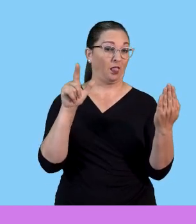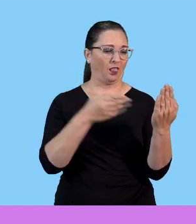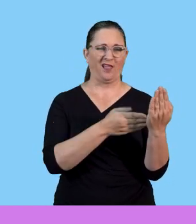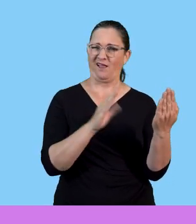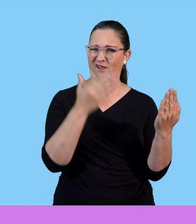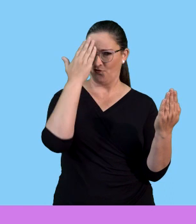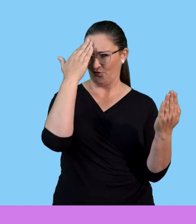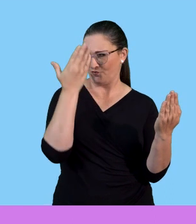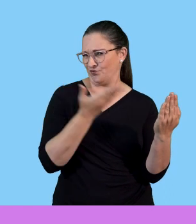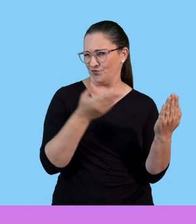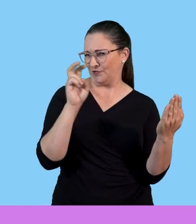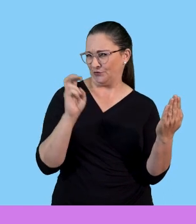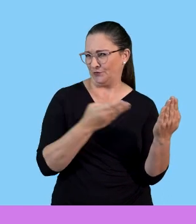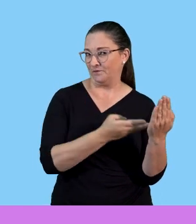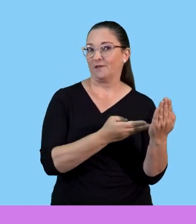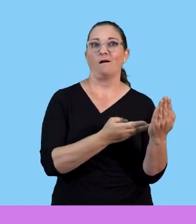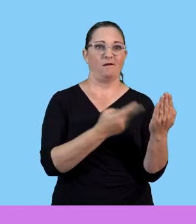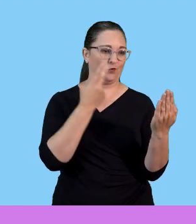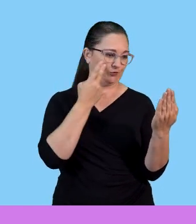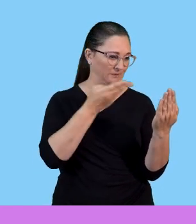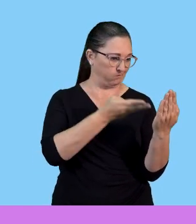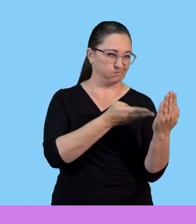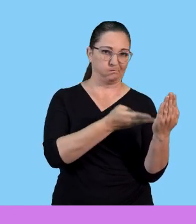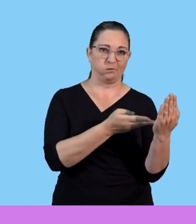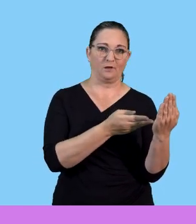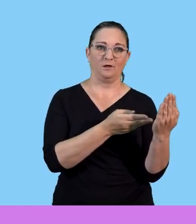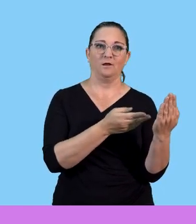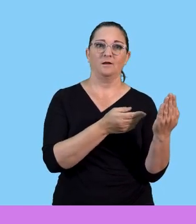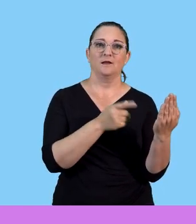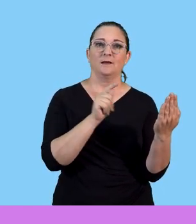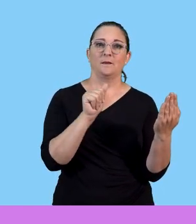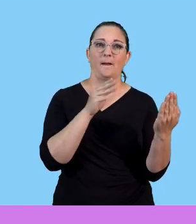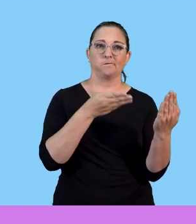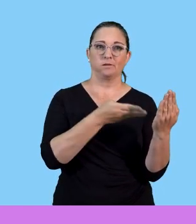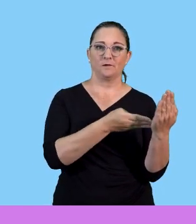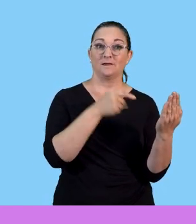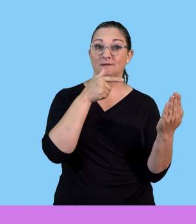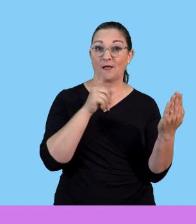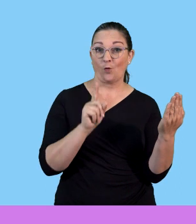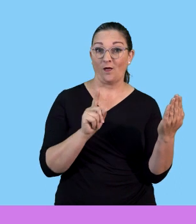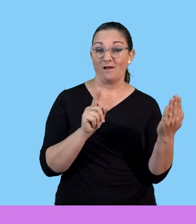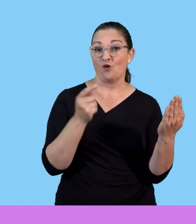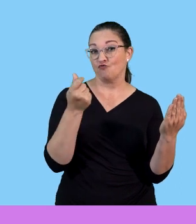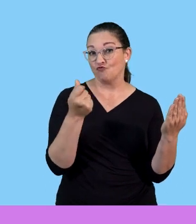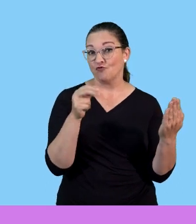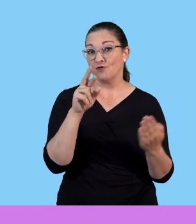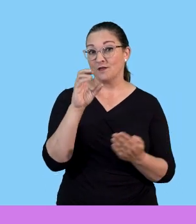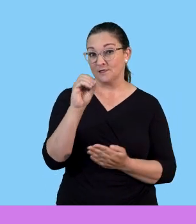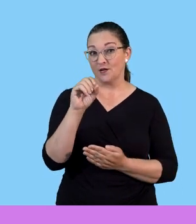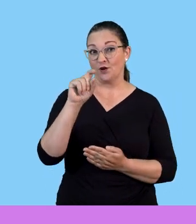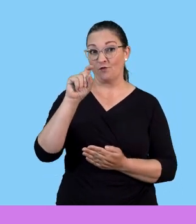bill. How do we know it's an electricity bill? We look at the tariff where they say the rate is